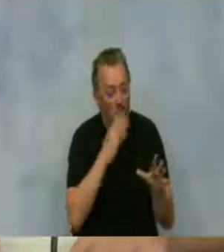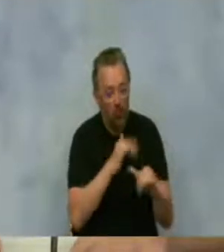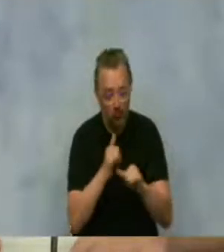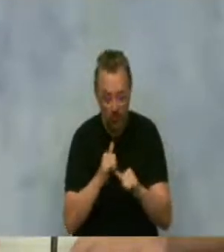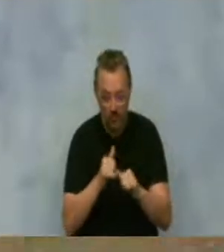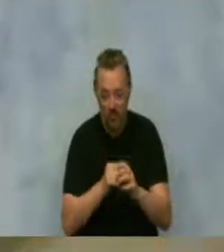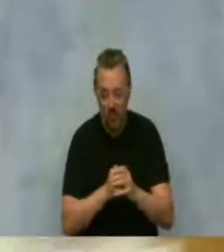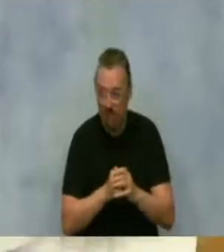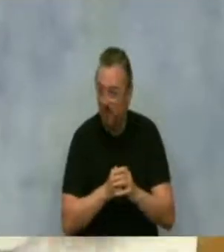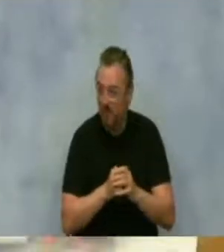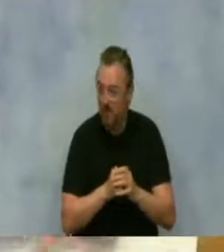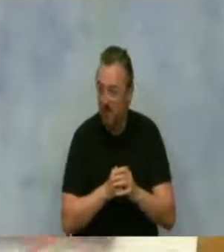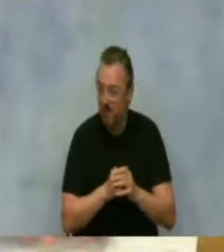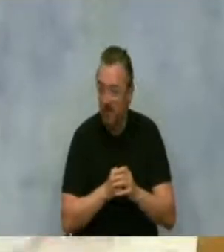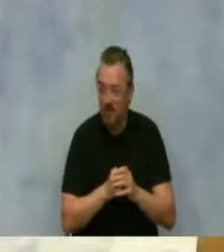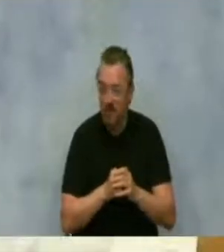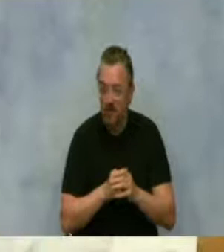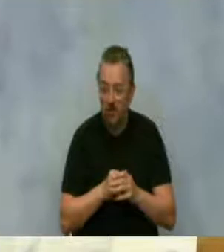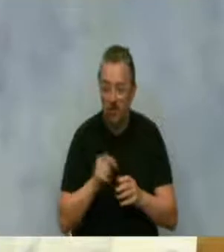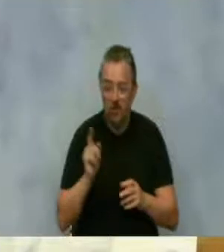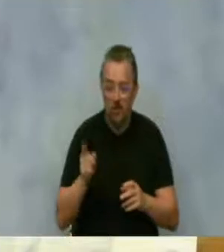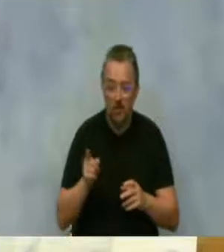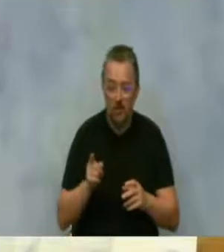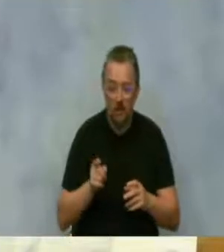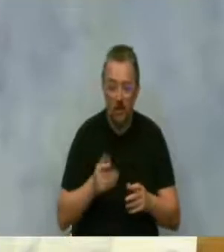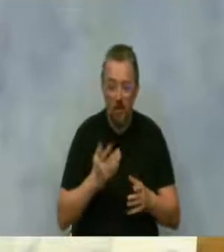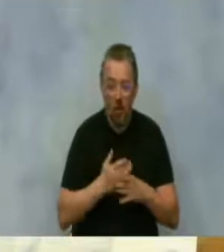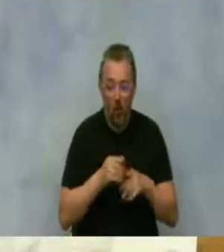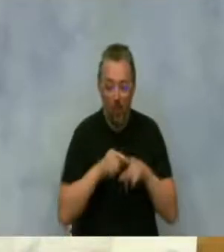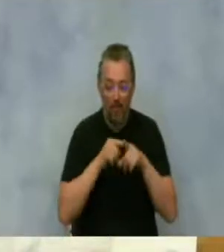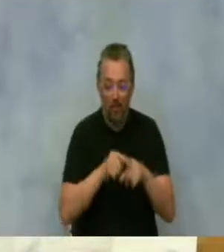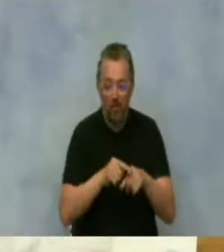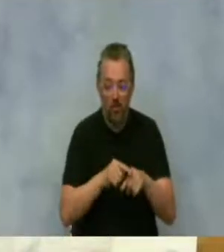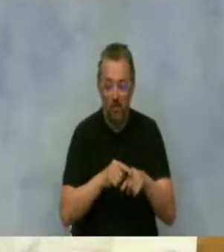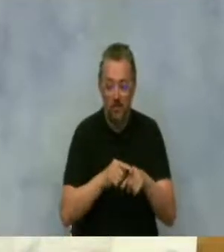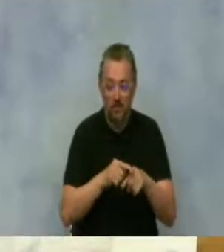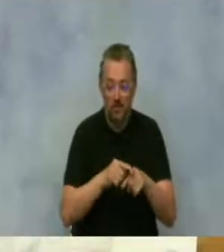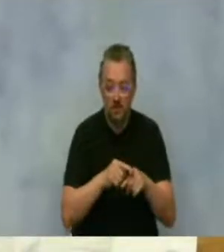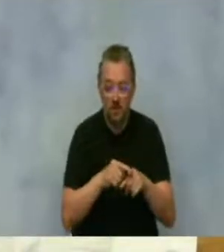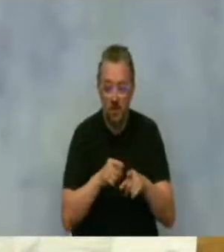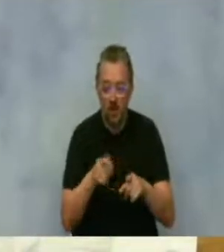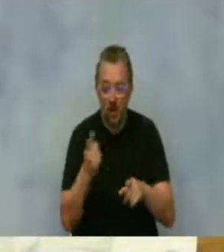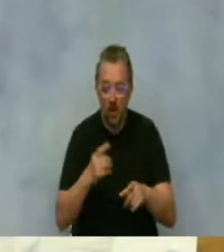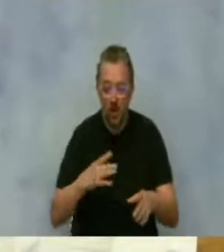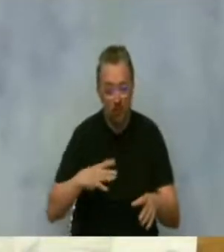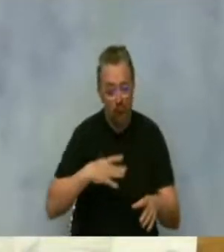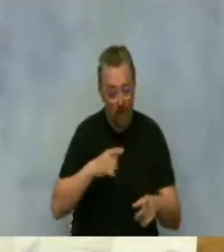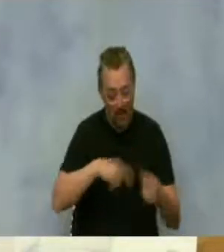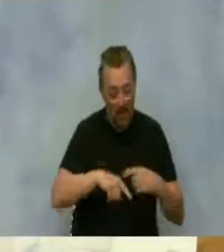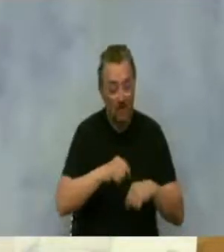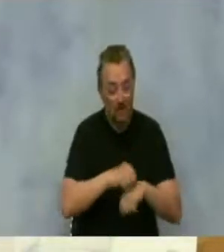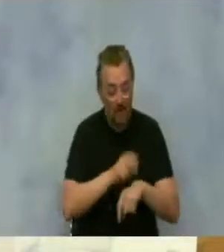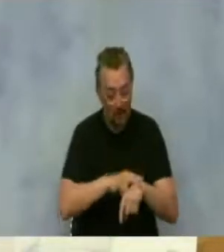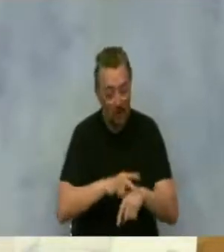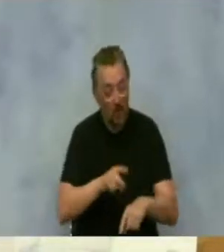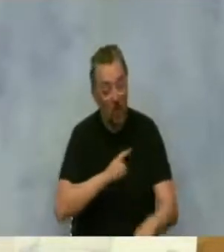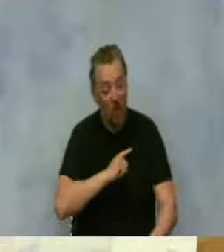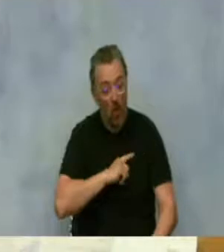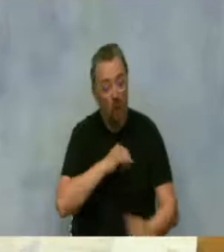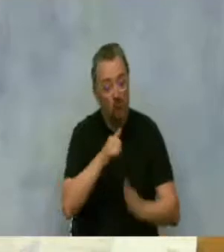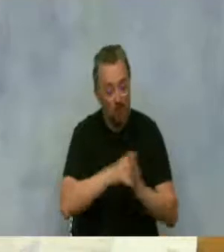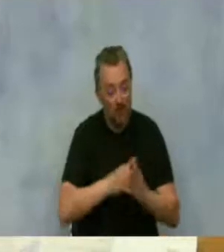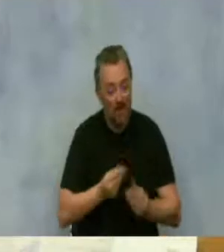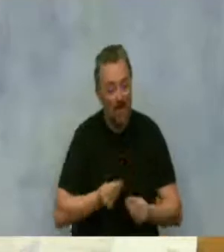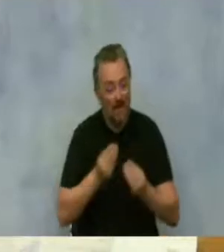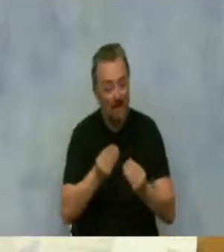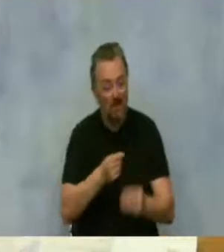Thank you, Chair. This is a standard workforce monitoring report which is prepared by personnel, and the purpose of the report is to provide committee